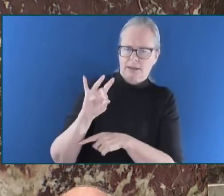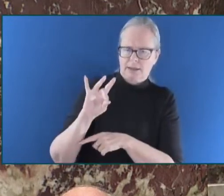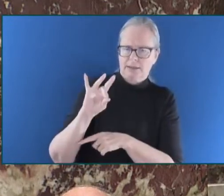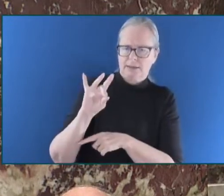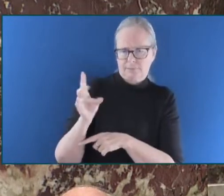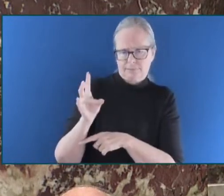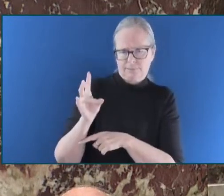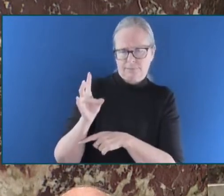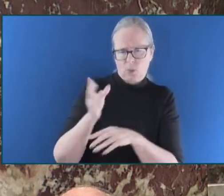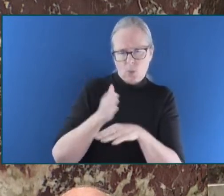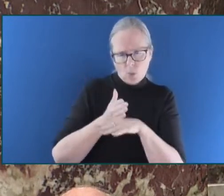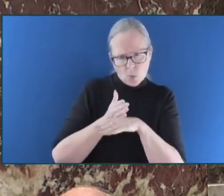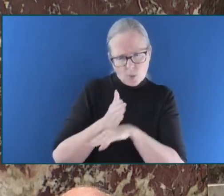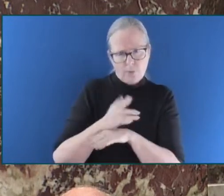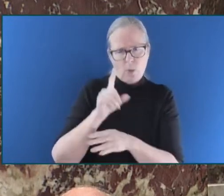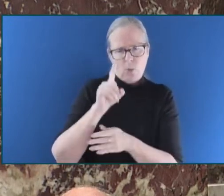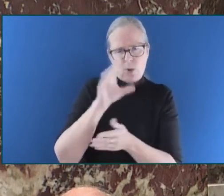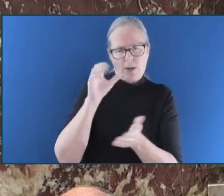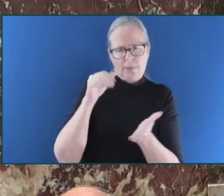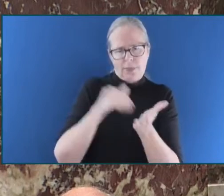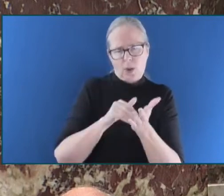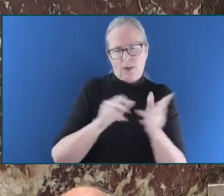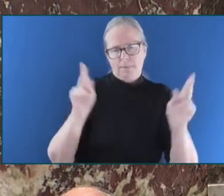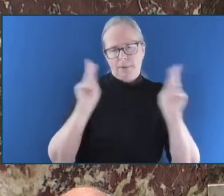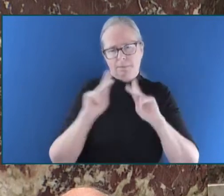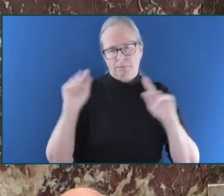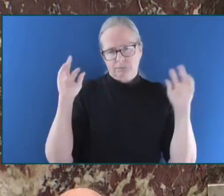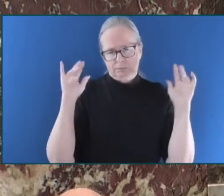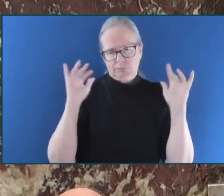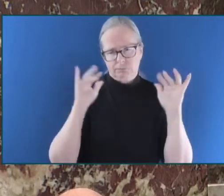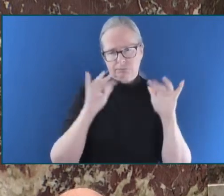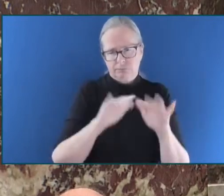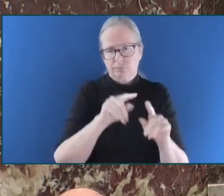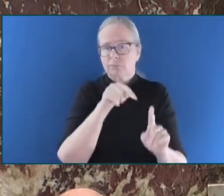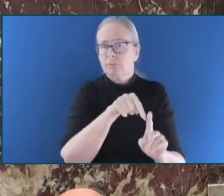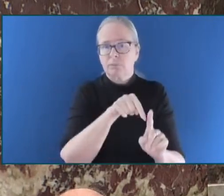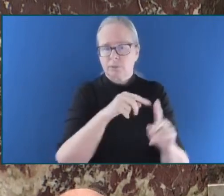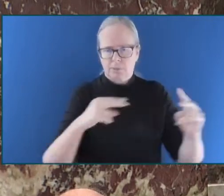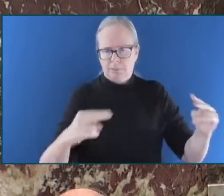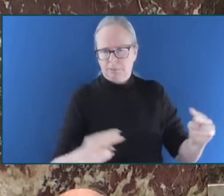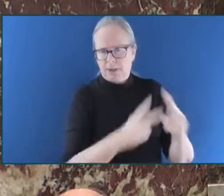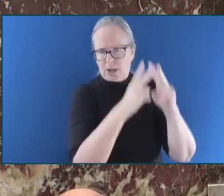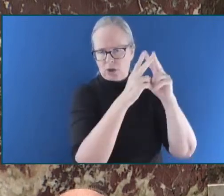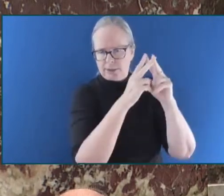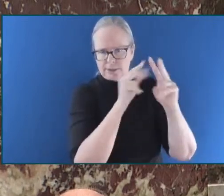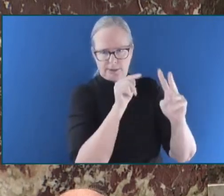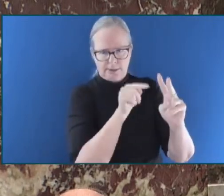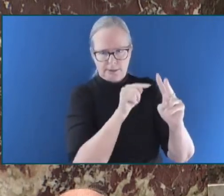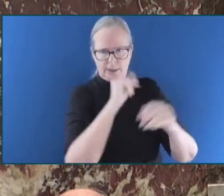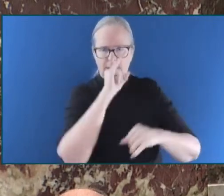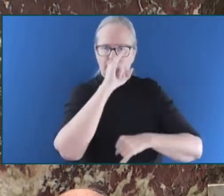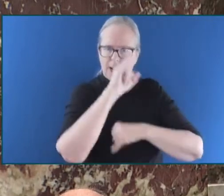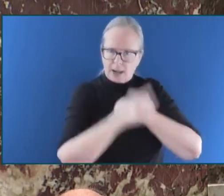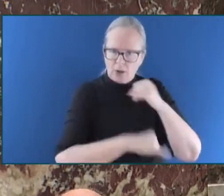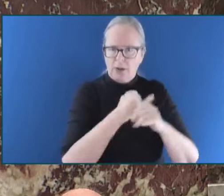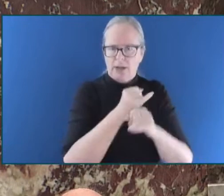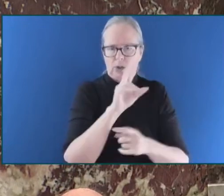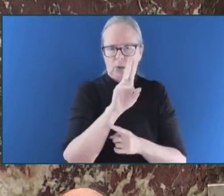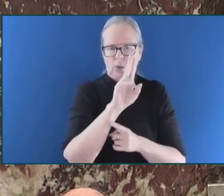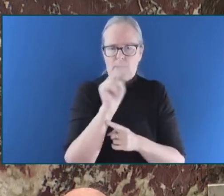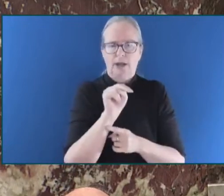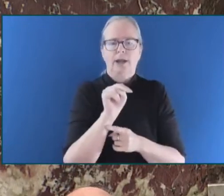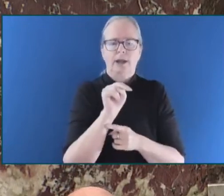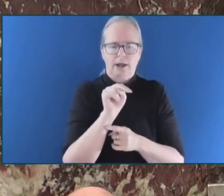site where the UN Declaration of Human Rights was signed to honour the victims of extreme poverty, violence, and